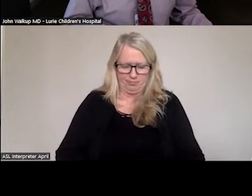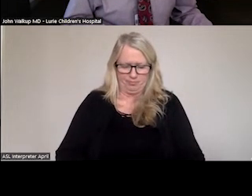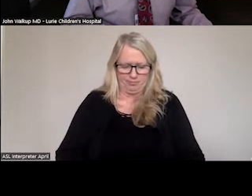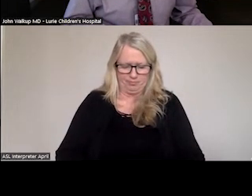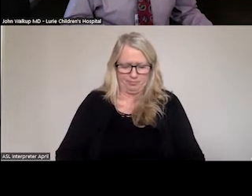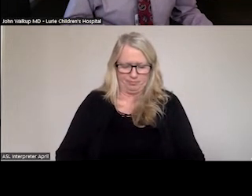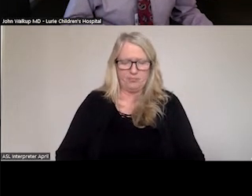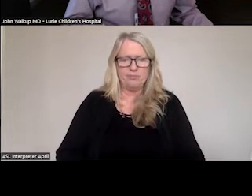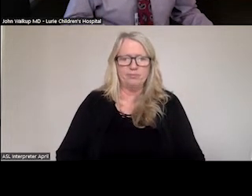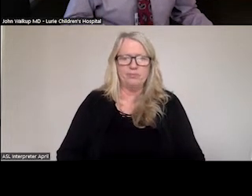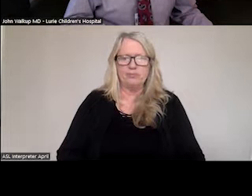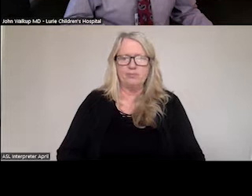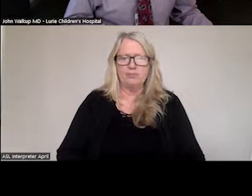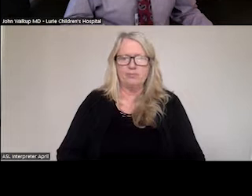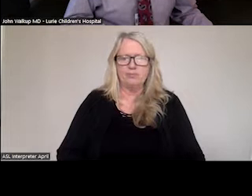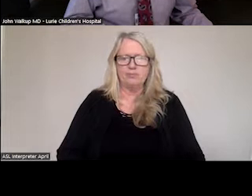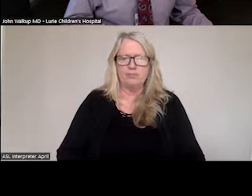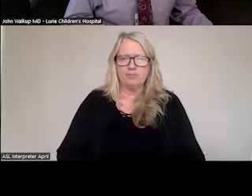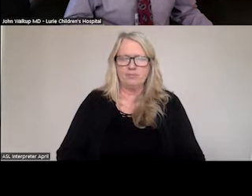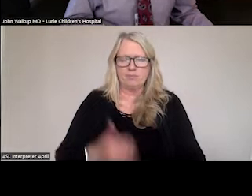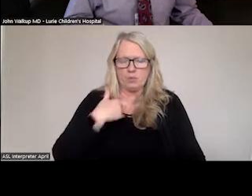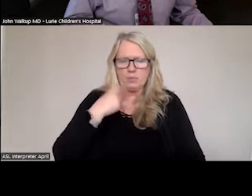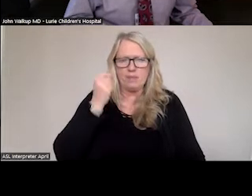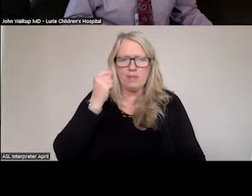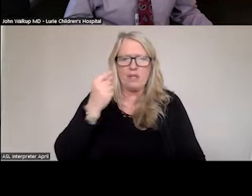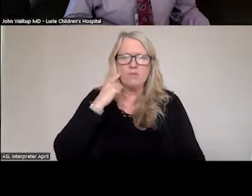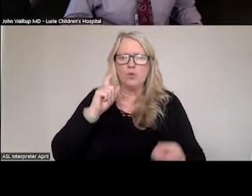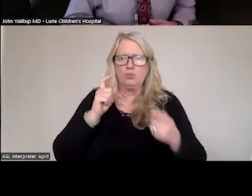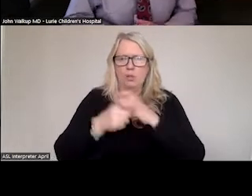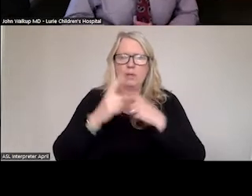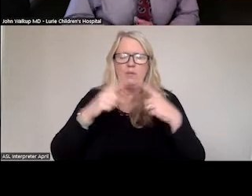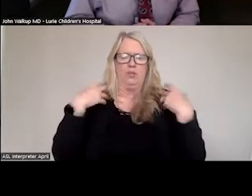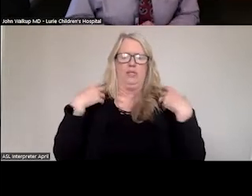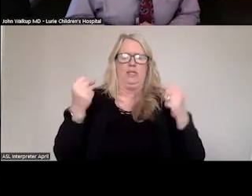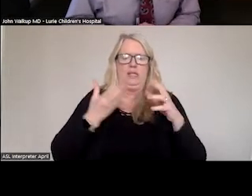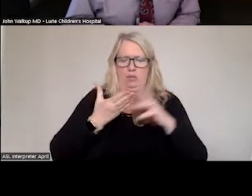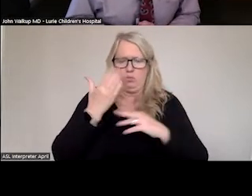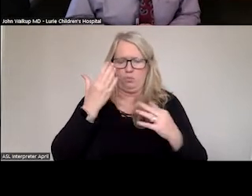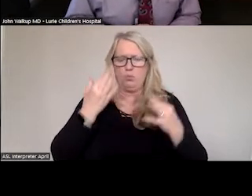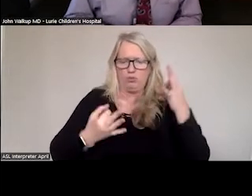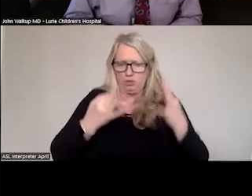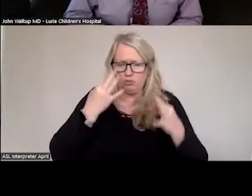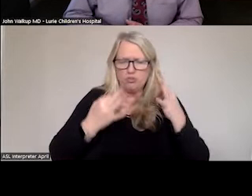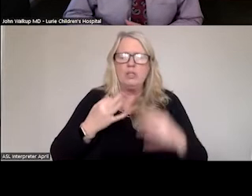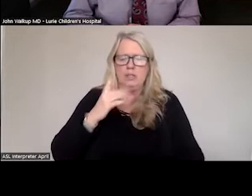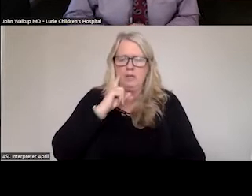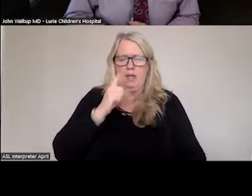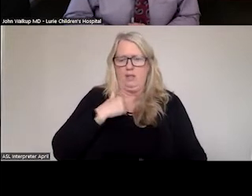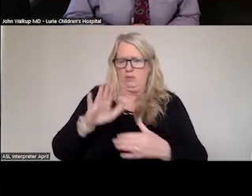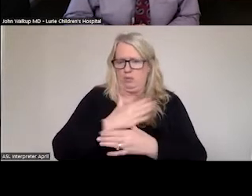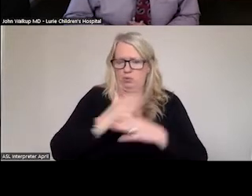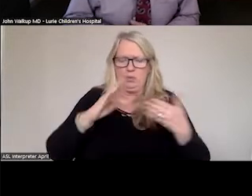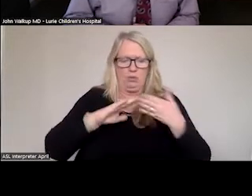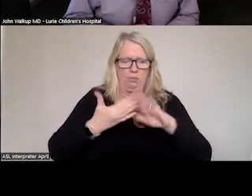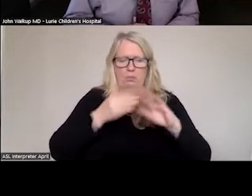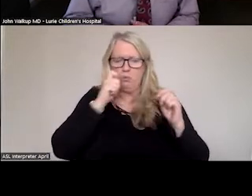And so we have a theory for change for Healing Through Justice. That's really a shared theory of change between Communities